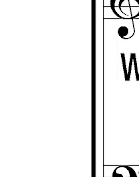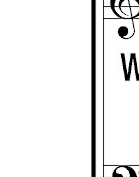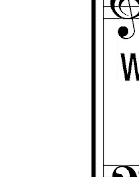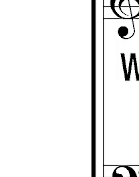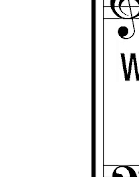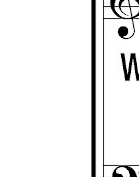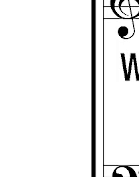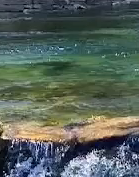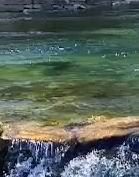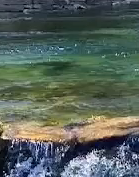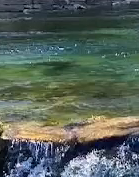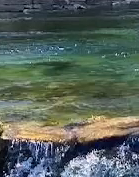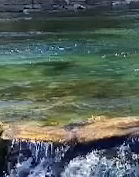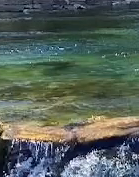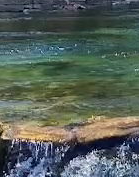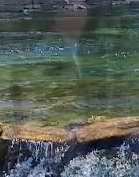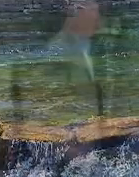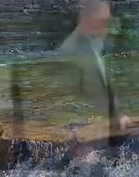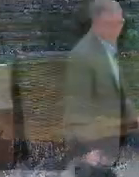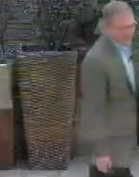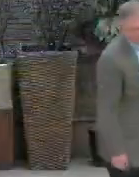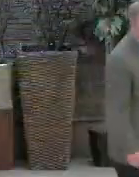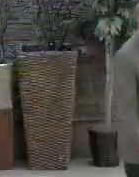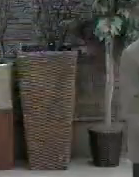sun. Be seated, please.